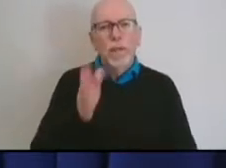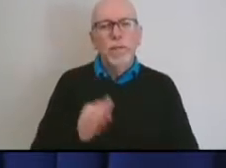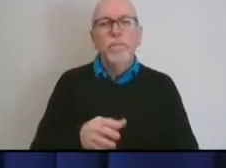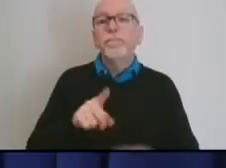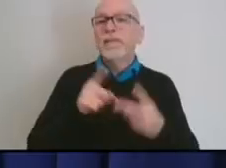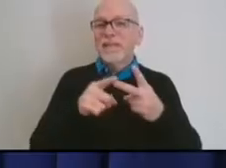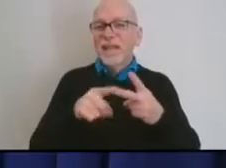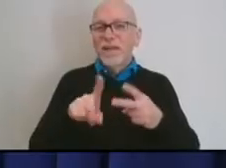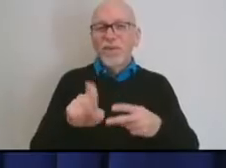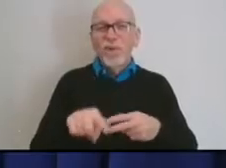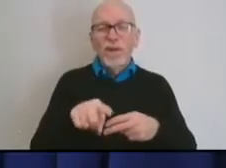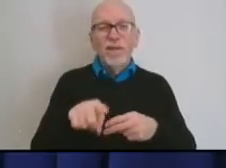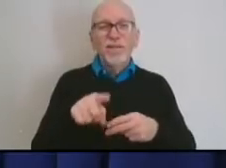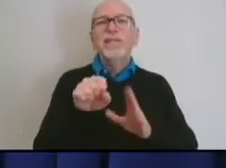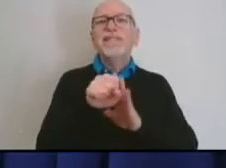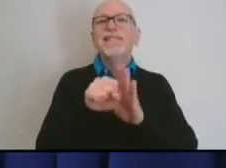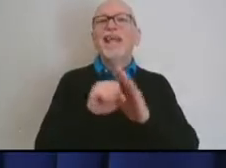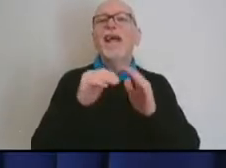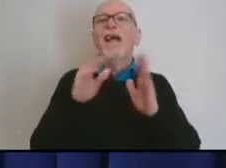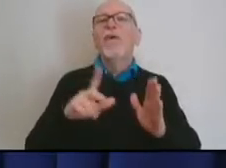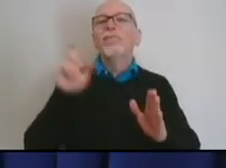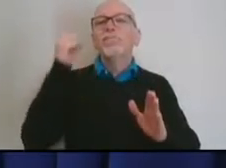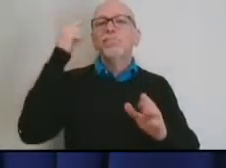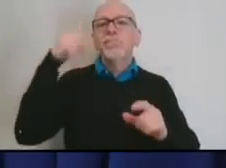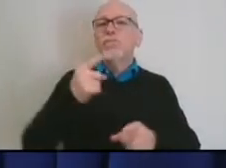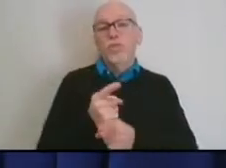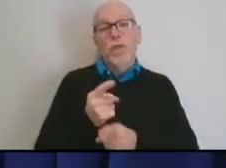question, Lindsay, State House, you're right.